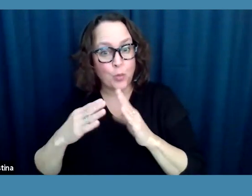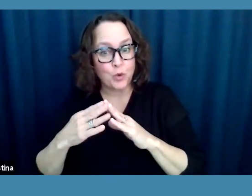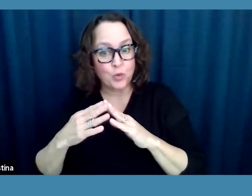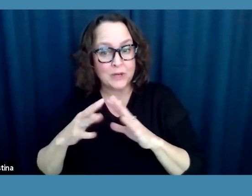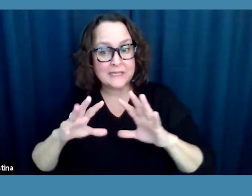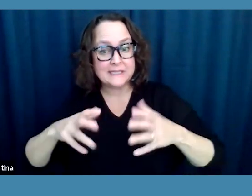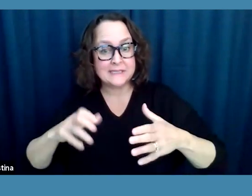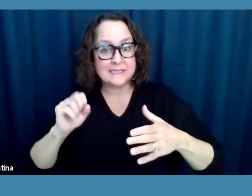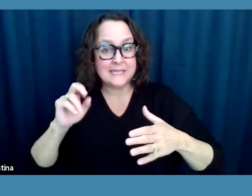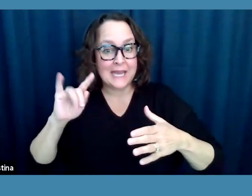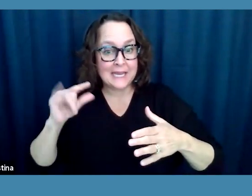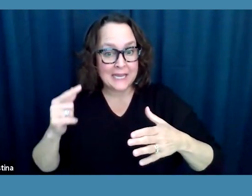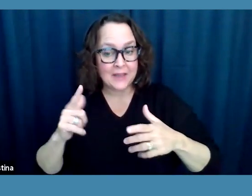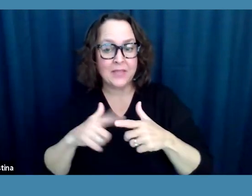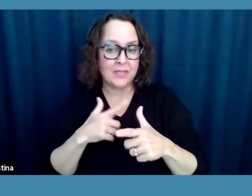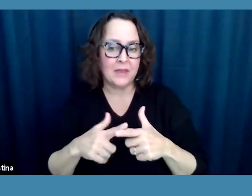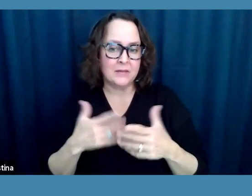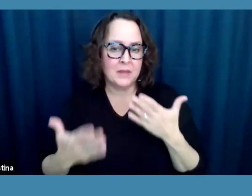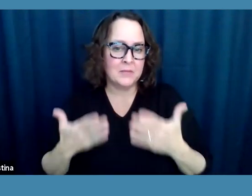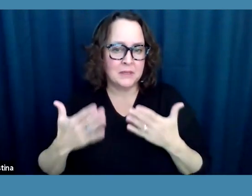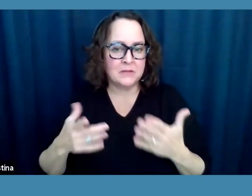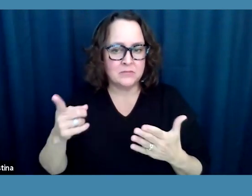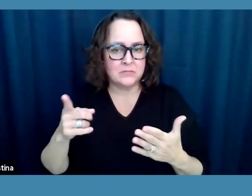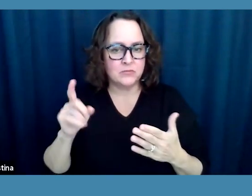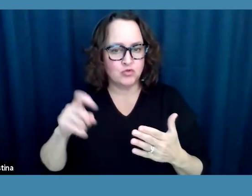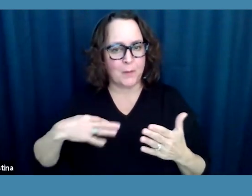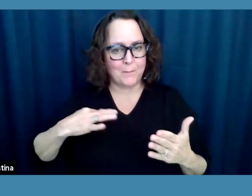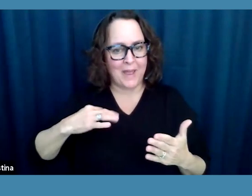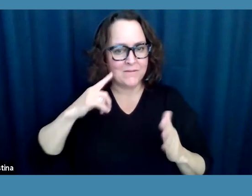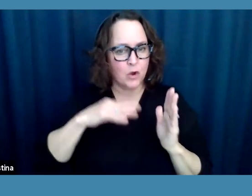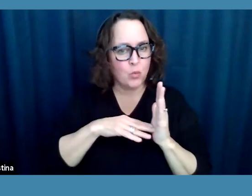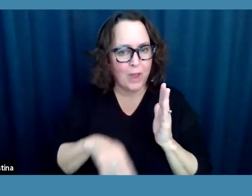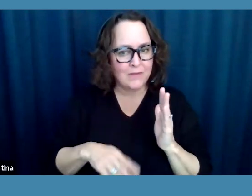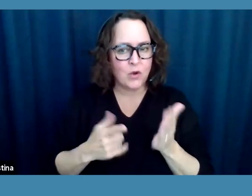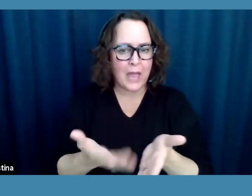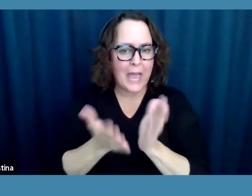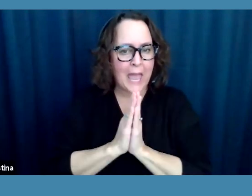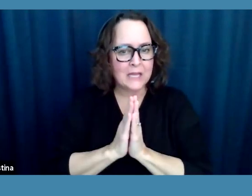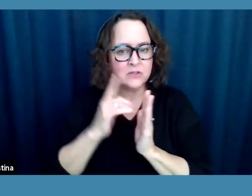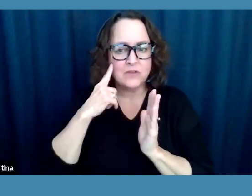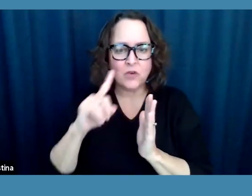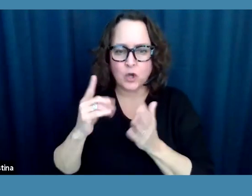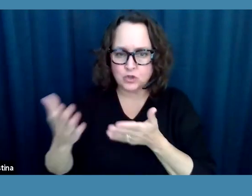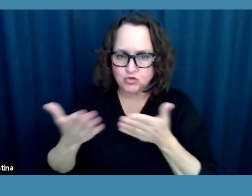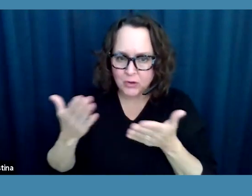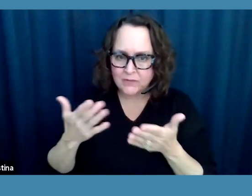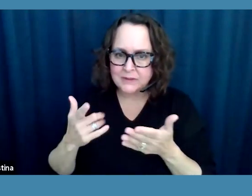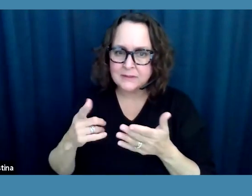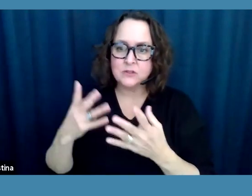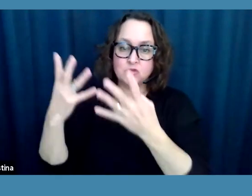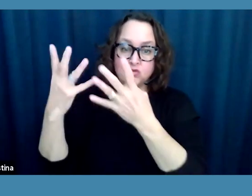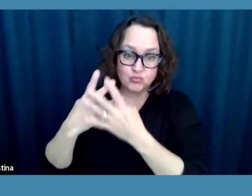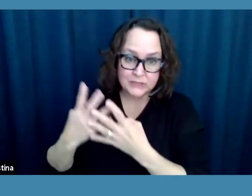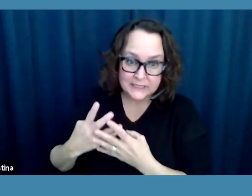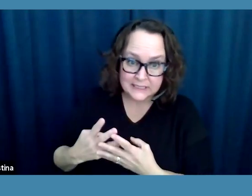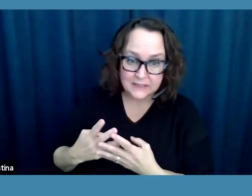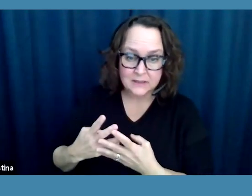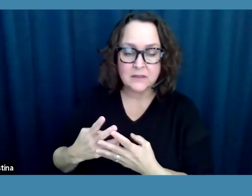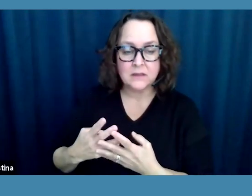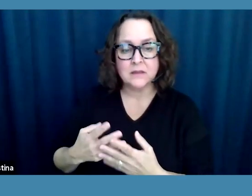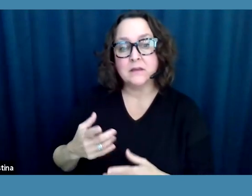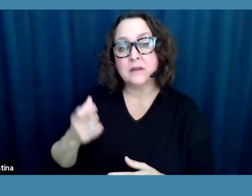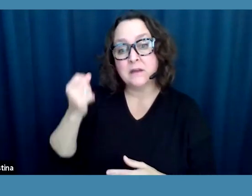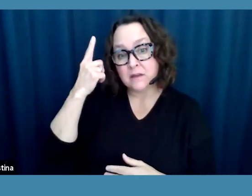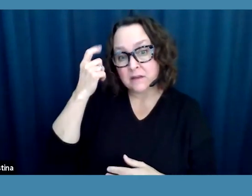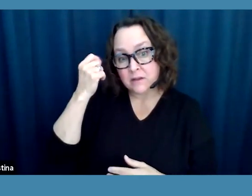setting, that she should apply for the waiver, ask for those services, get screened. I will say